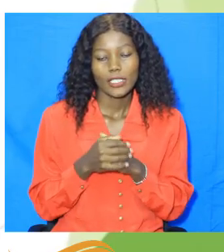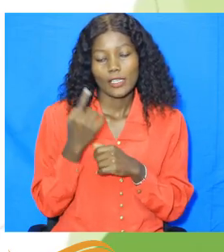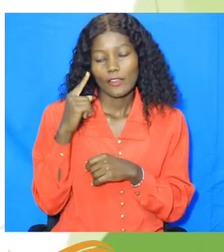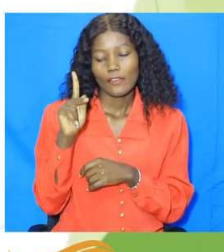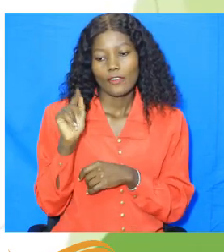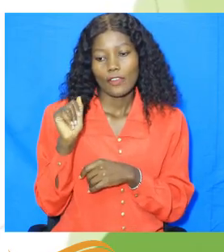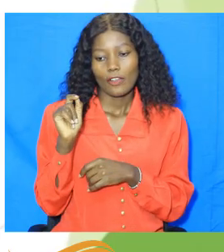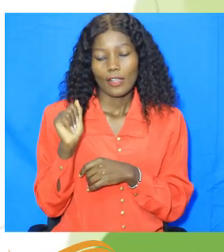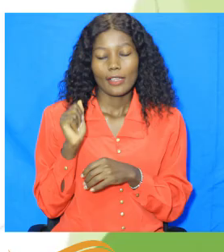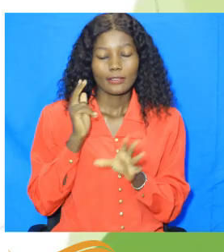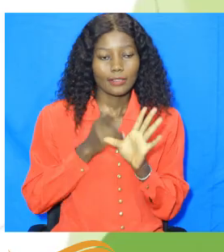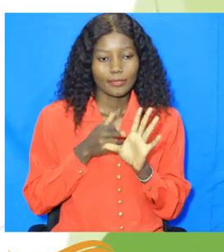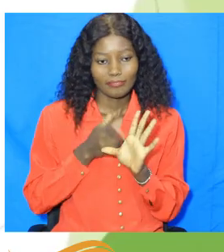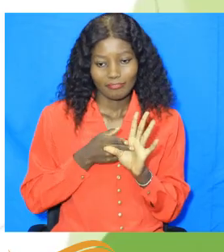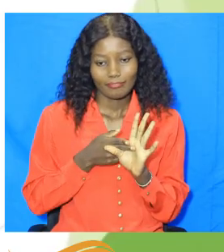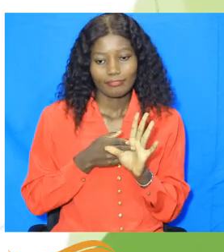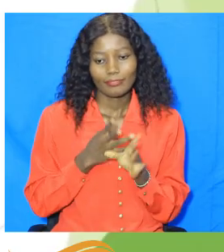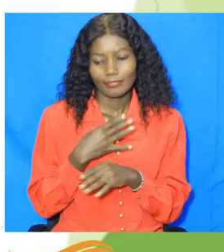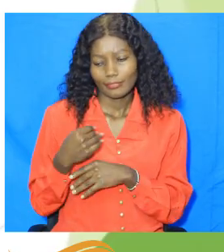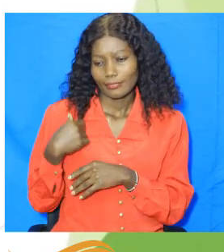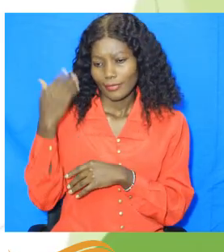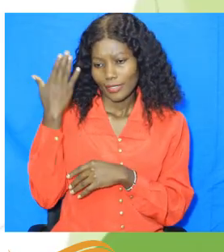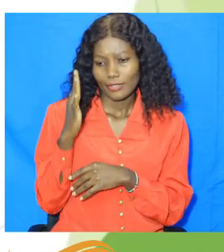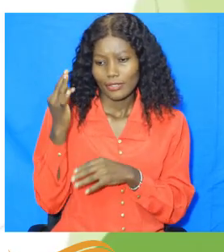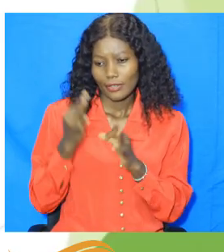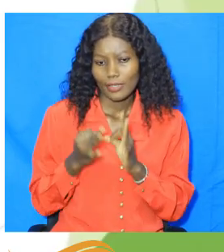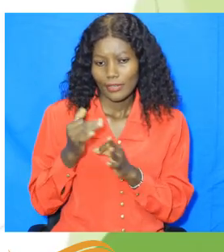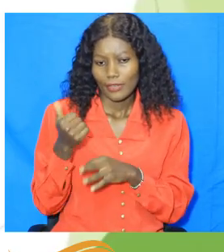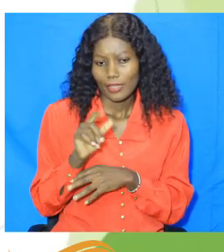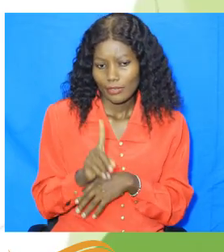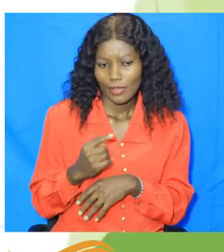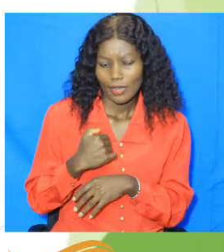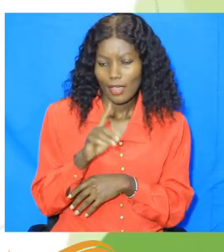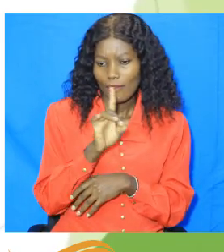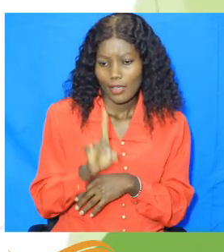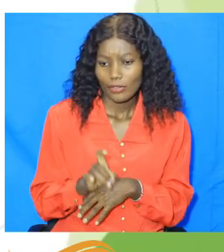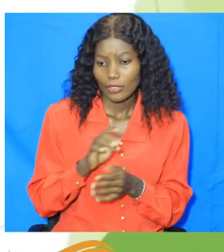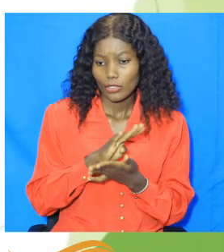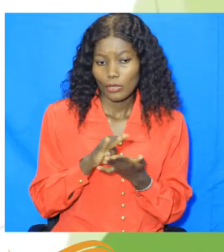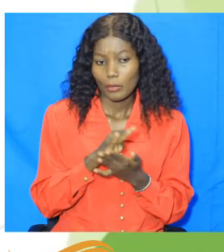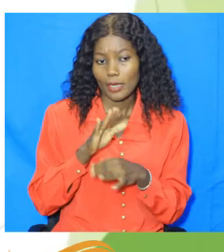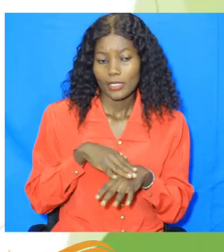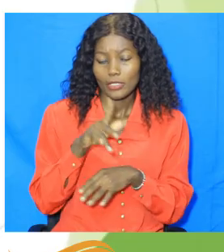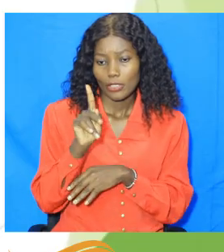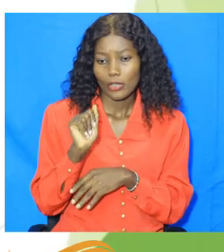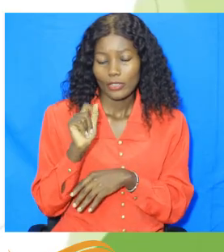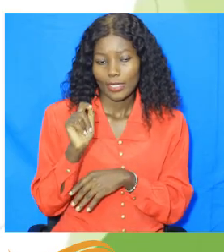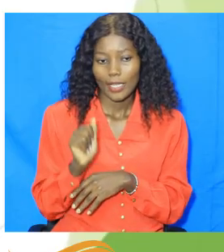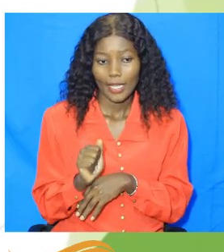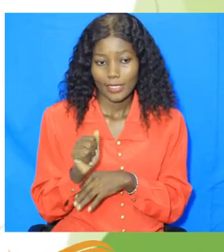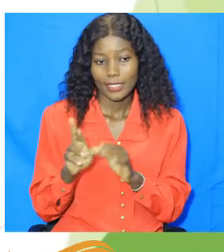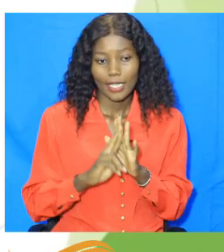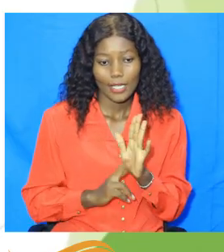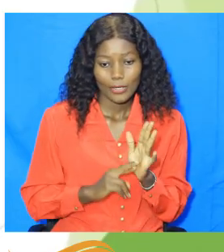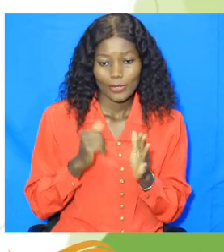performance. And I don't know if any one of us has a question based on kata rules that we